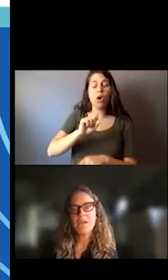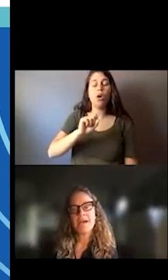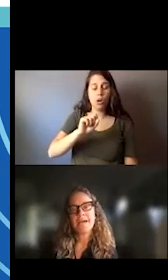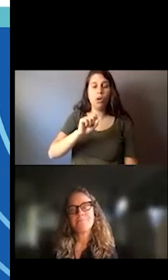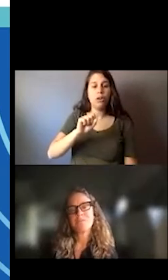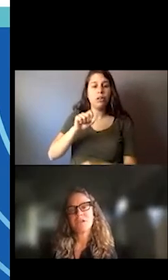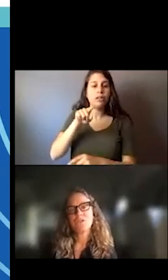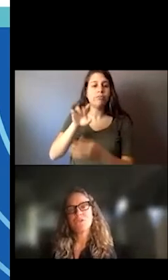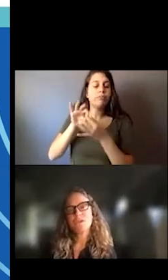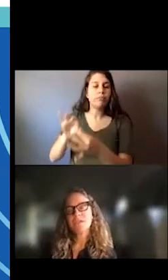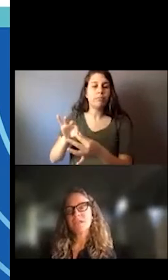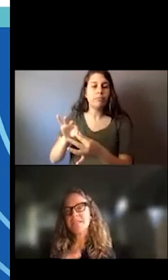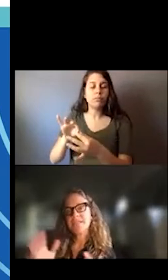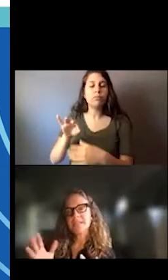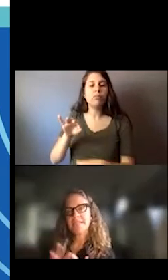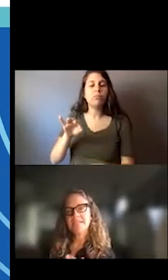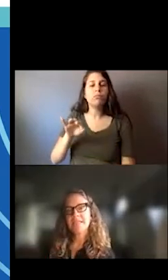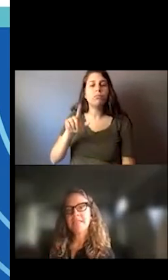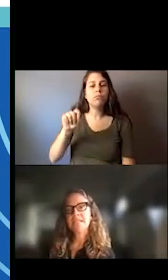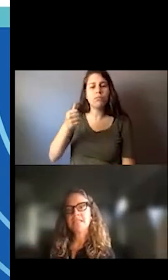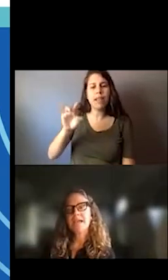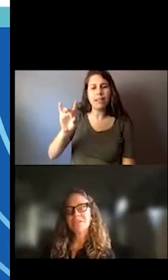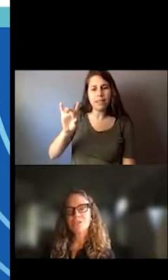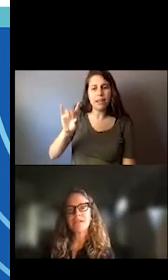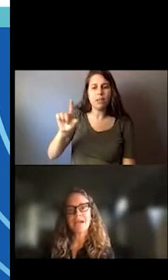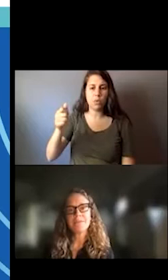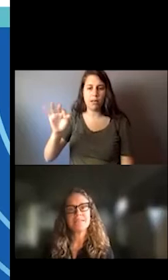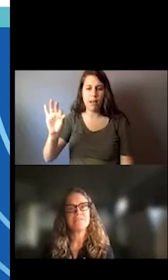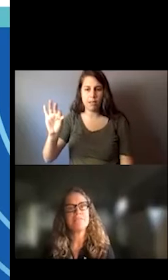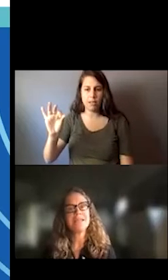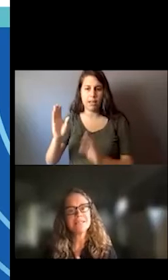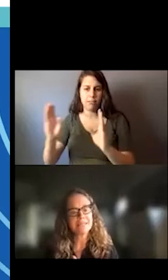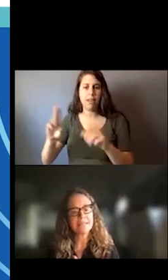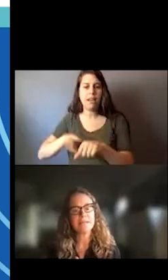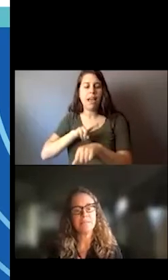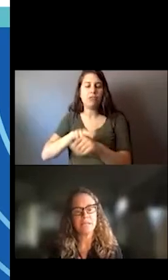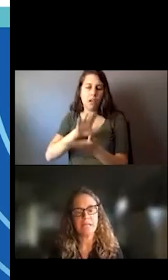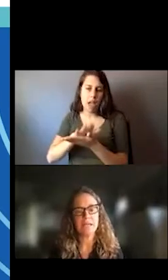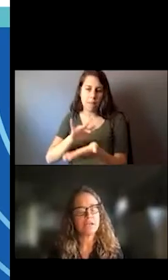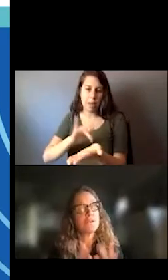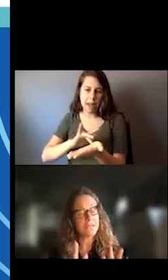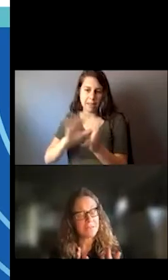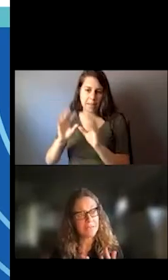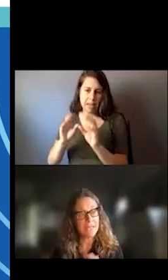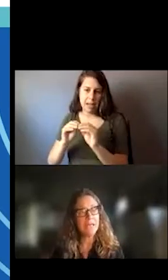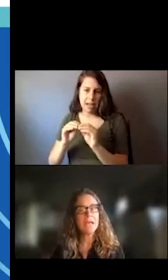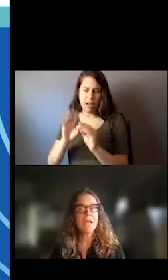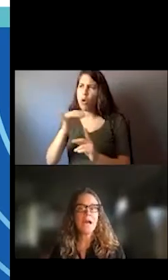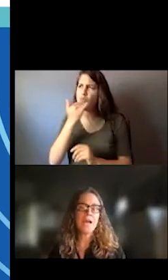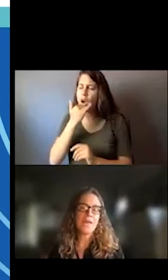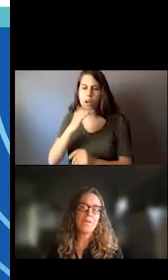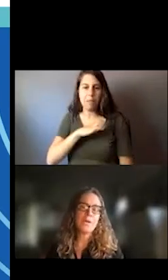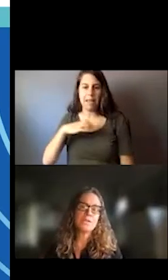of a 2018 to 19 National Academies of Medicine